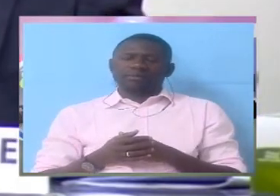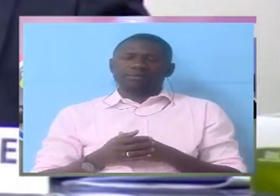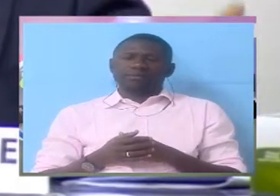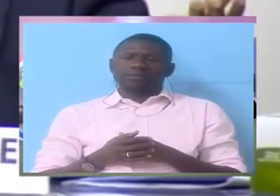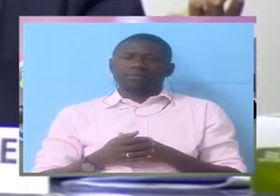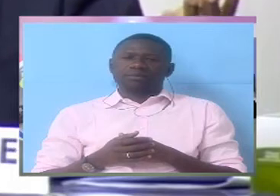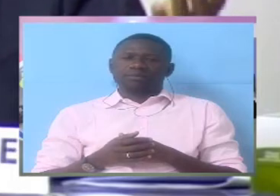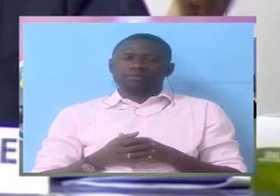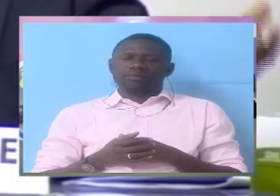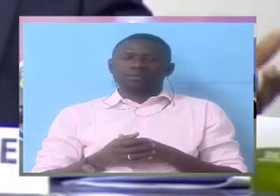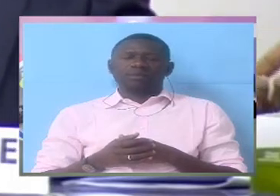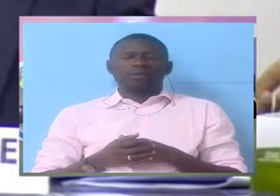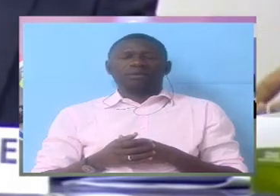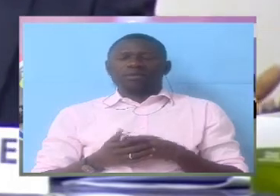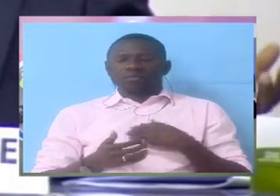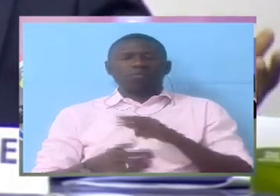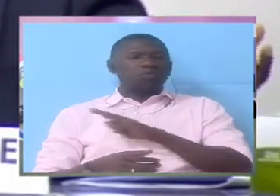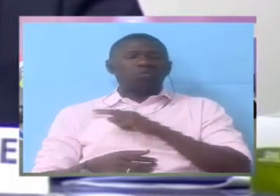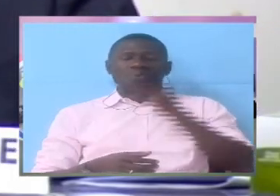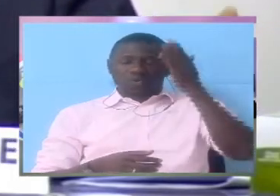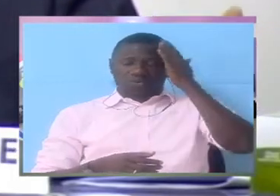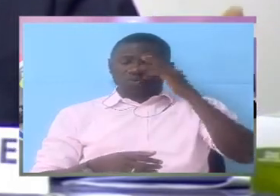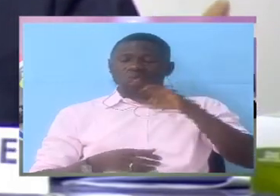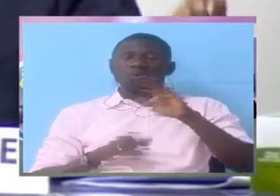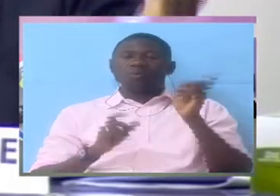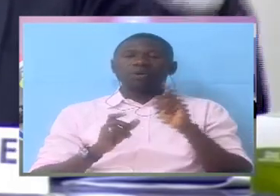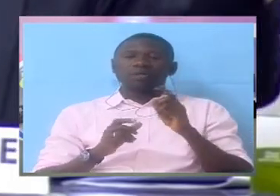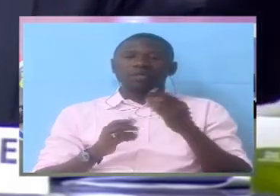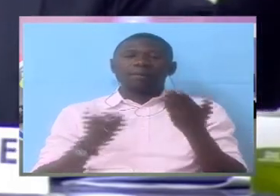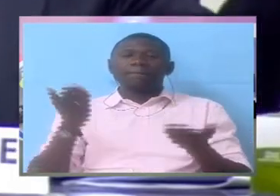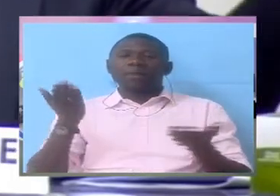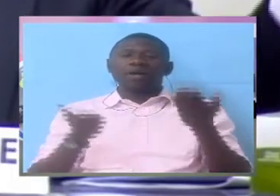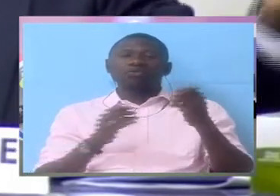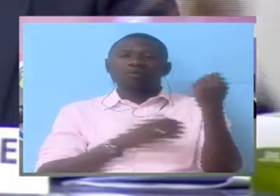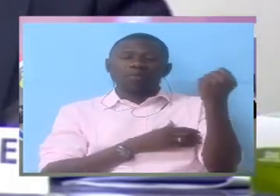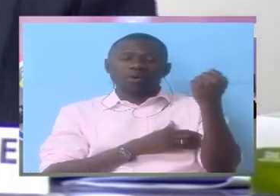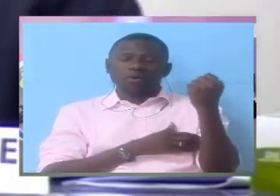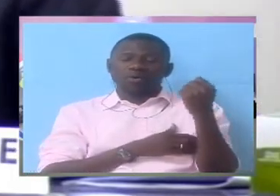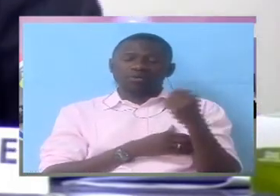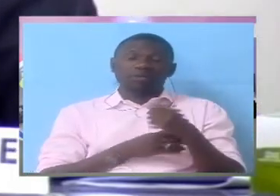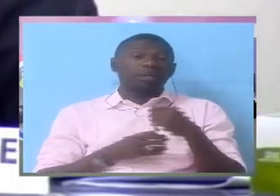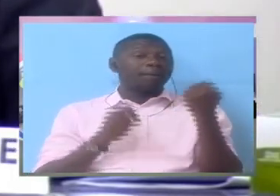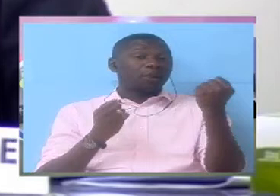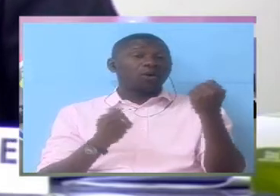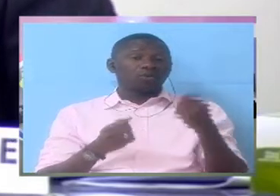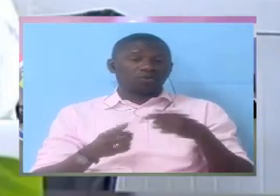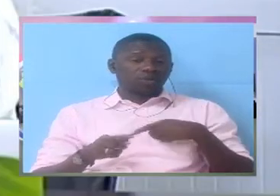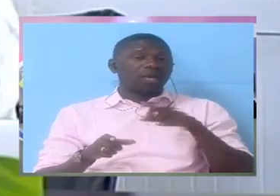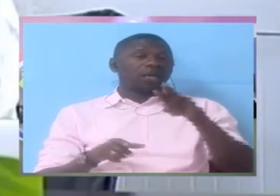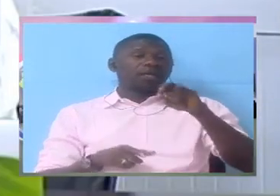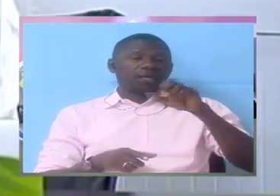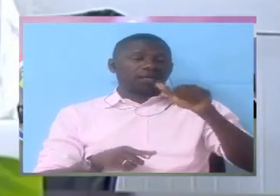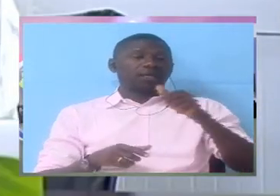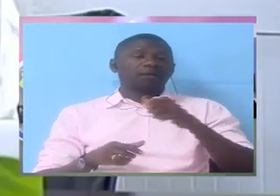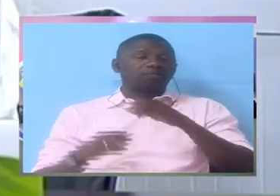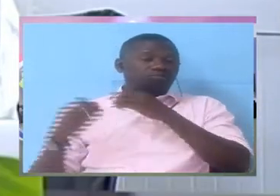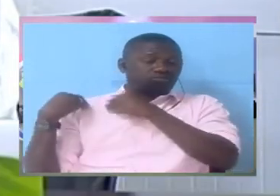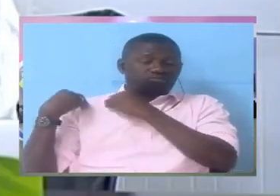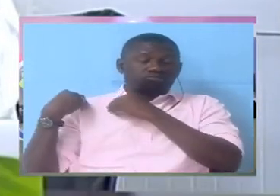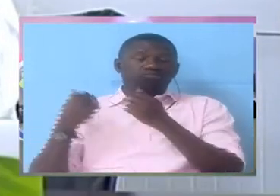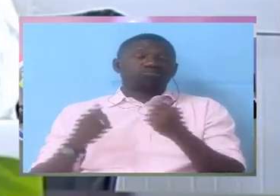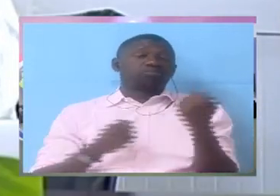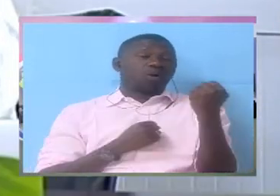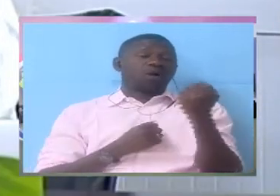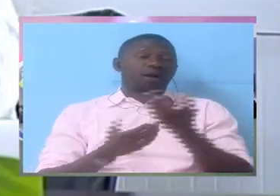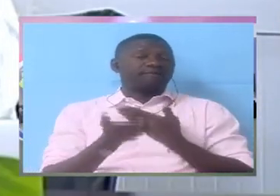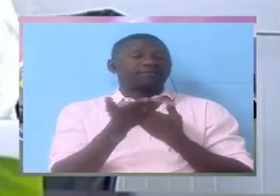of power was. The power was not with the police. The power was with the NIA. Sedo mbe alone sembo la nyabe nu nyame. Sembo mandra